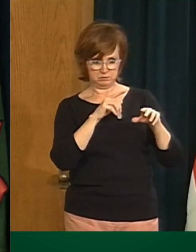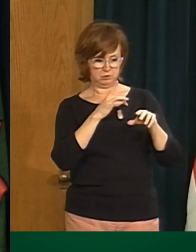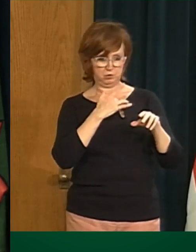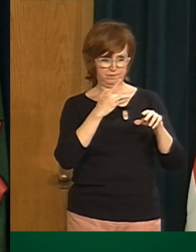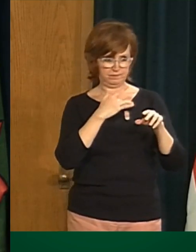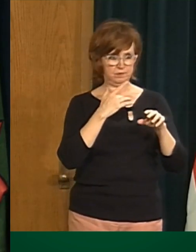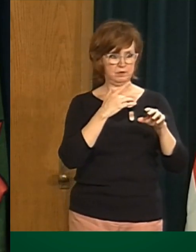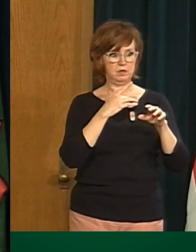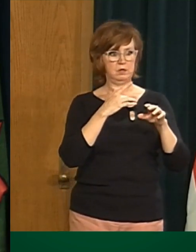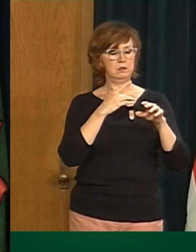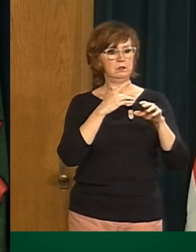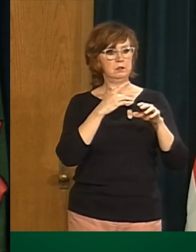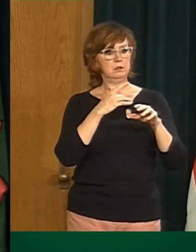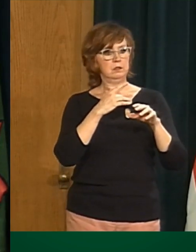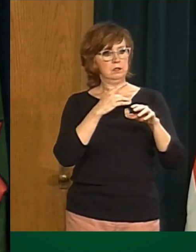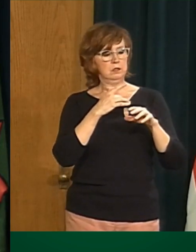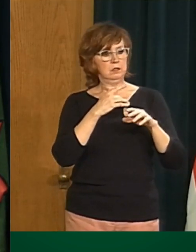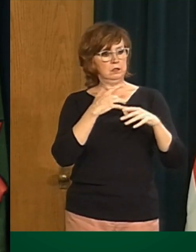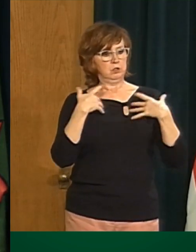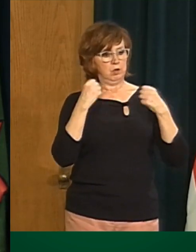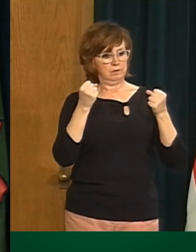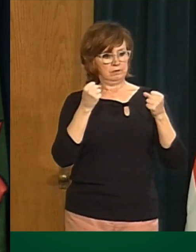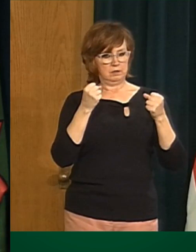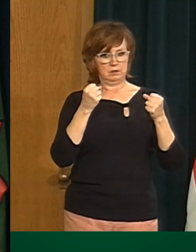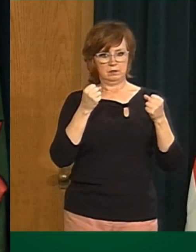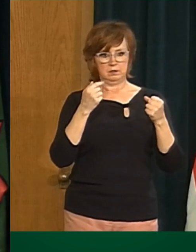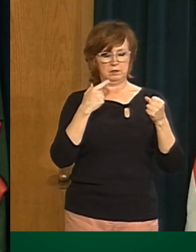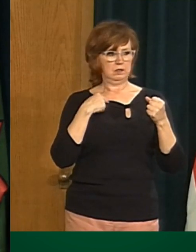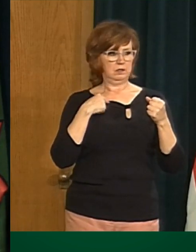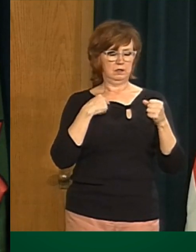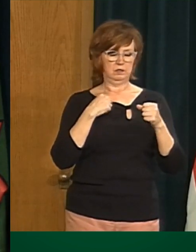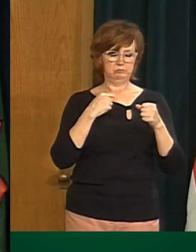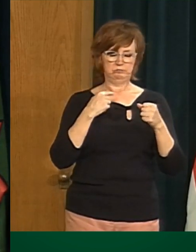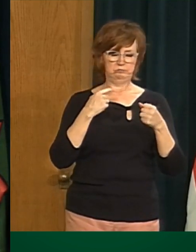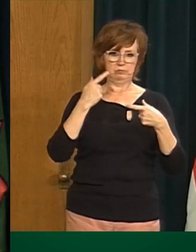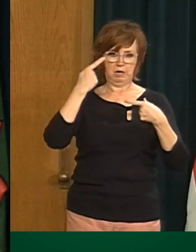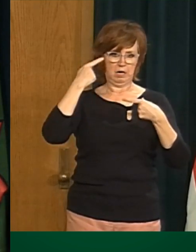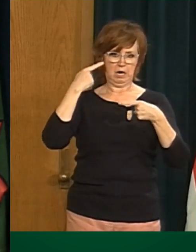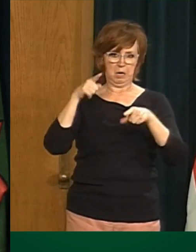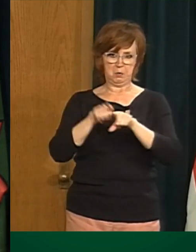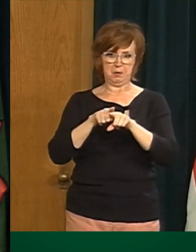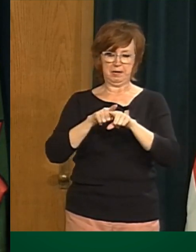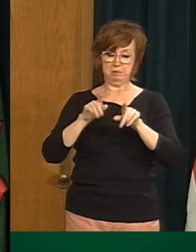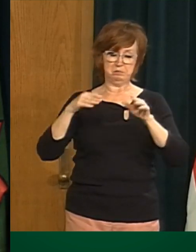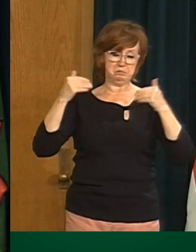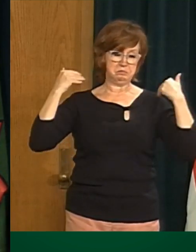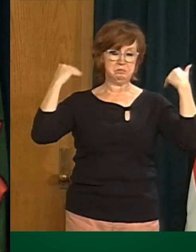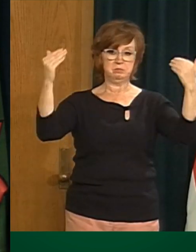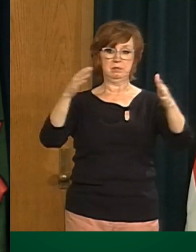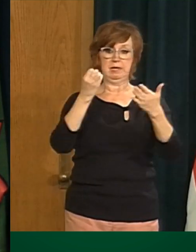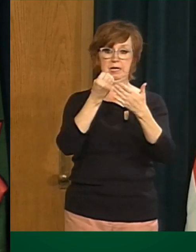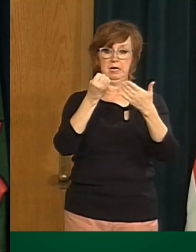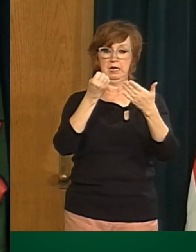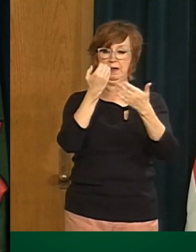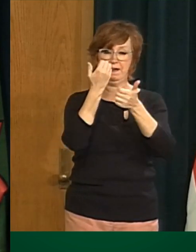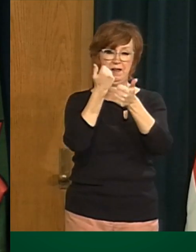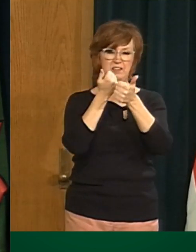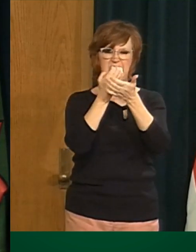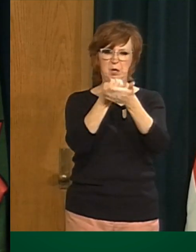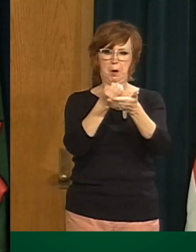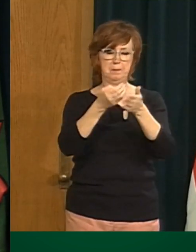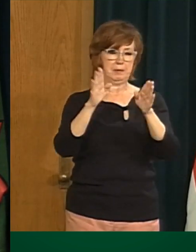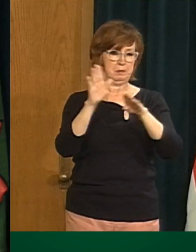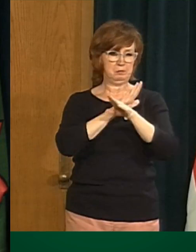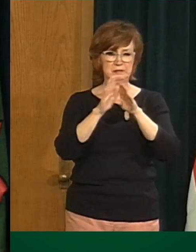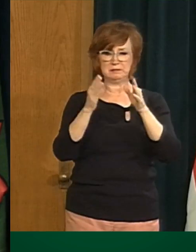economy immediately. I think it needs to be opened up, and I feel the need to open it up. We do need